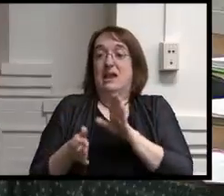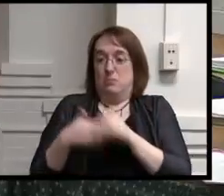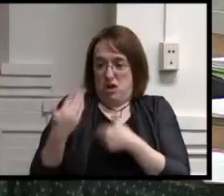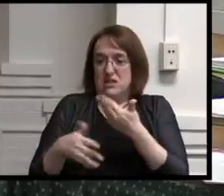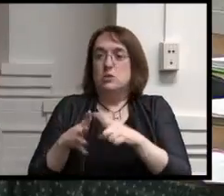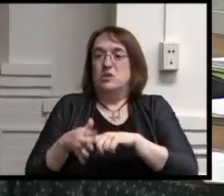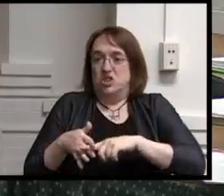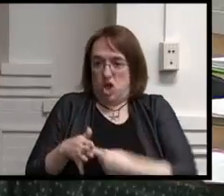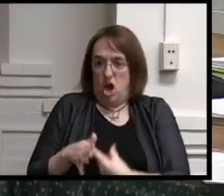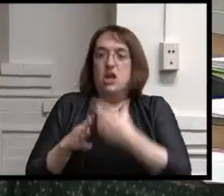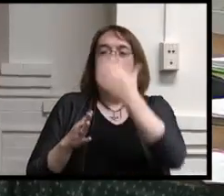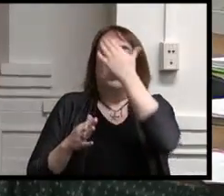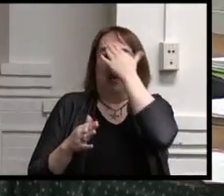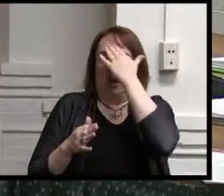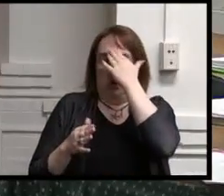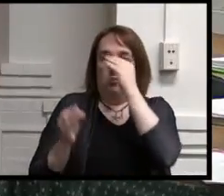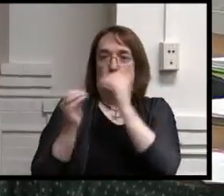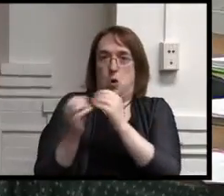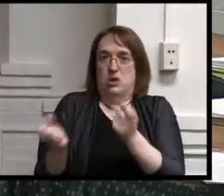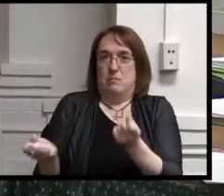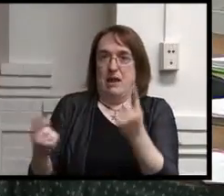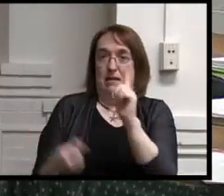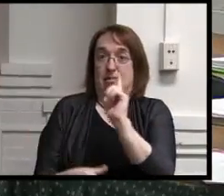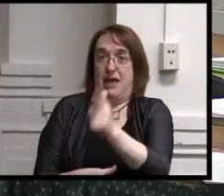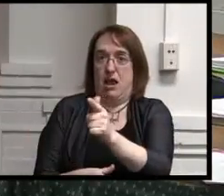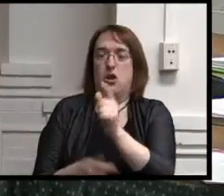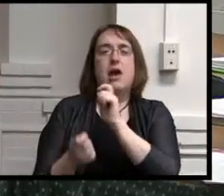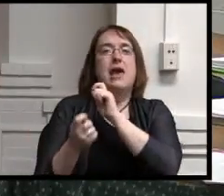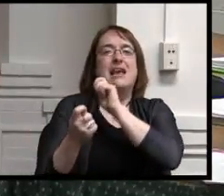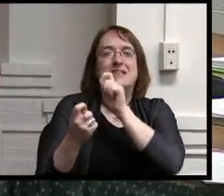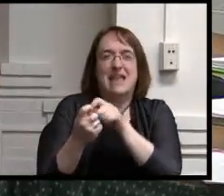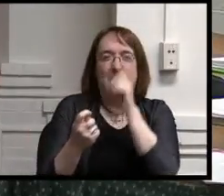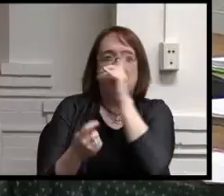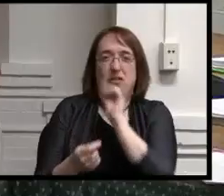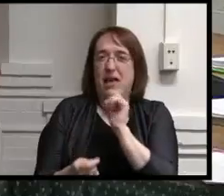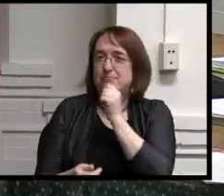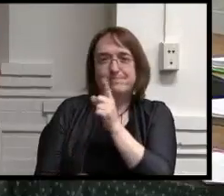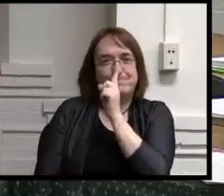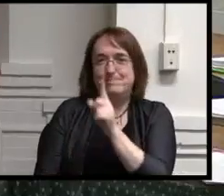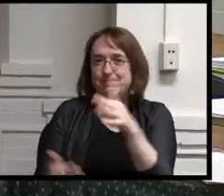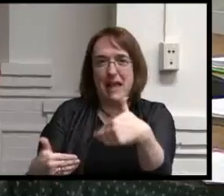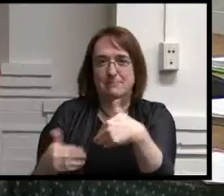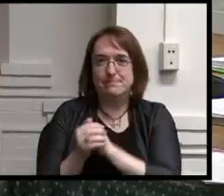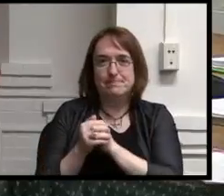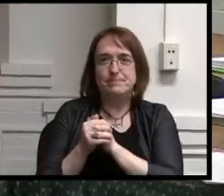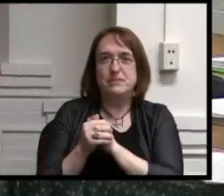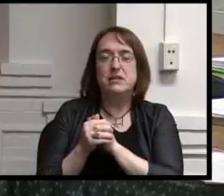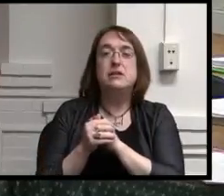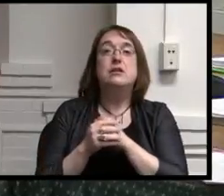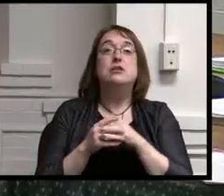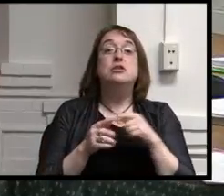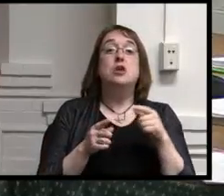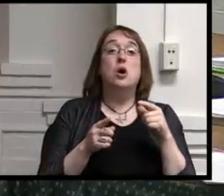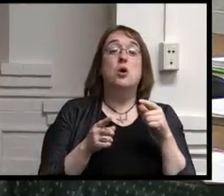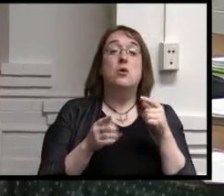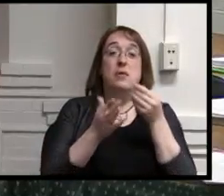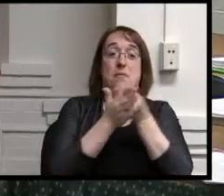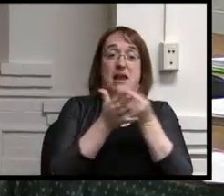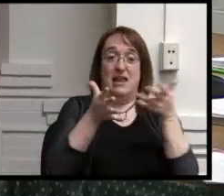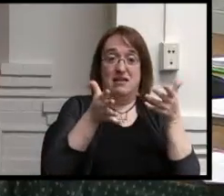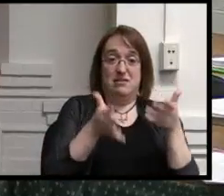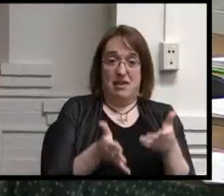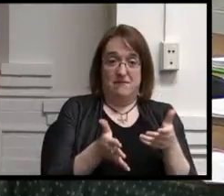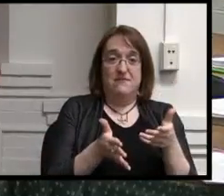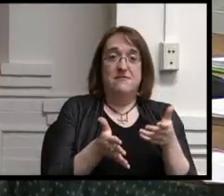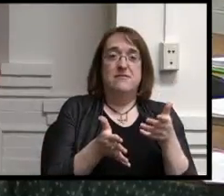be substantial expenses coming up. We didn't know exactly what we would be investing in. So the balance that's accrued in that fund